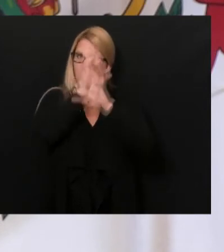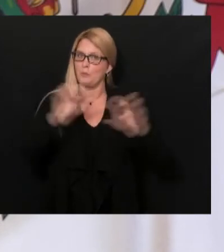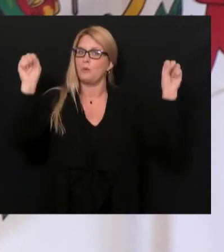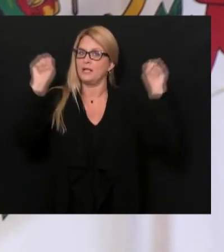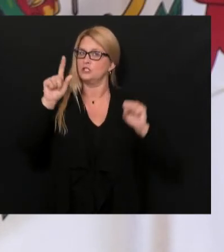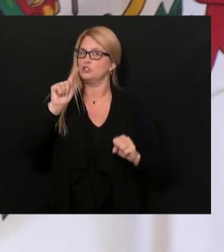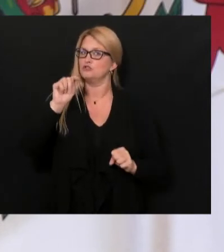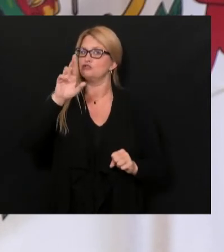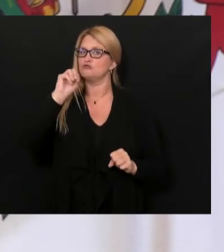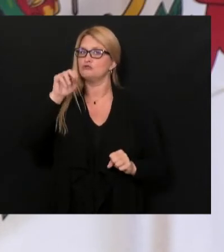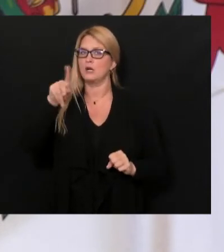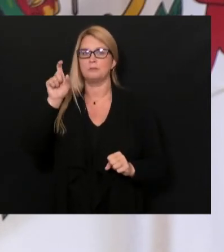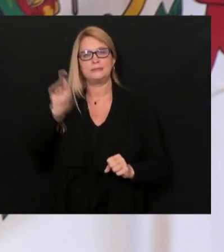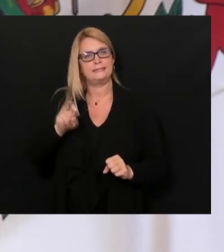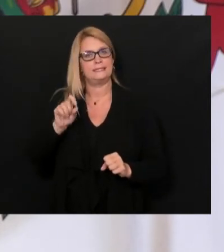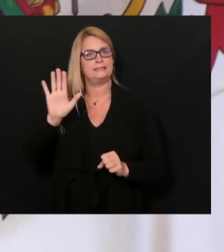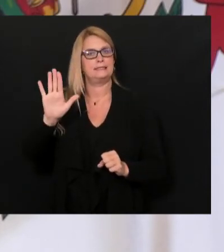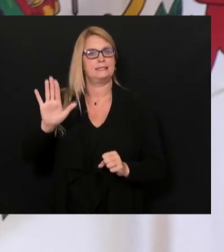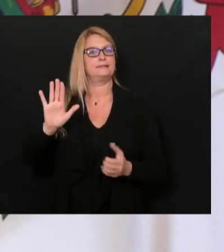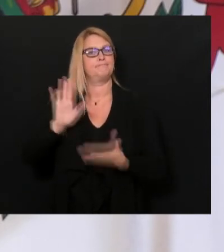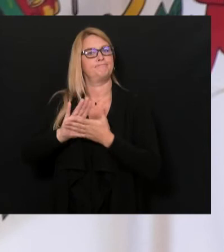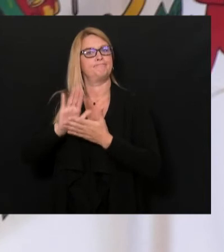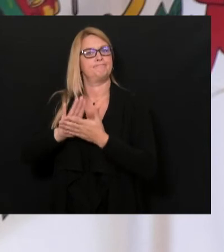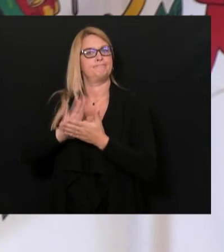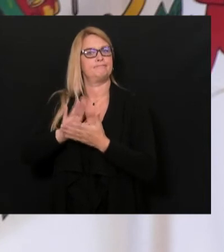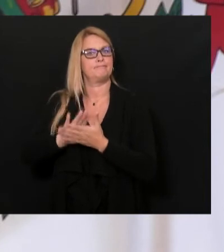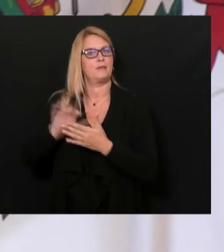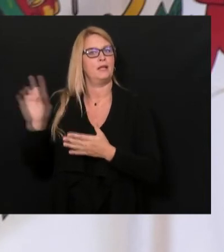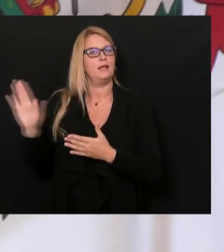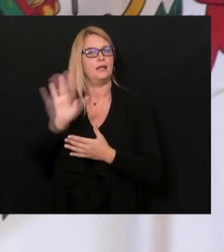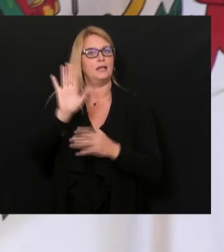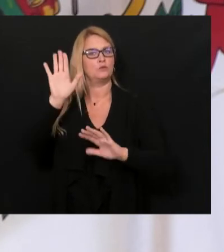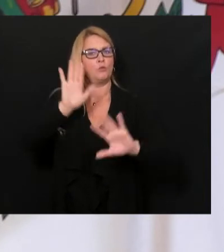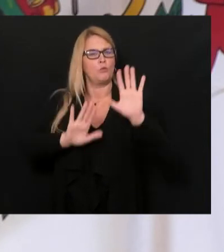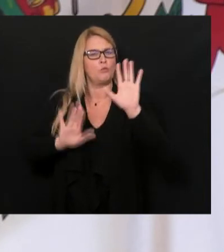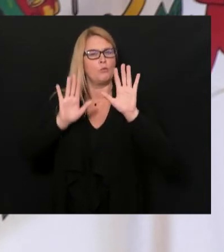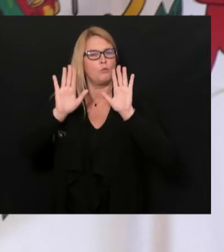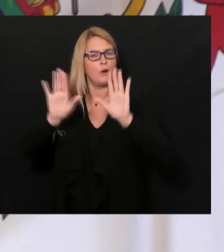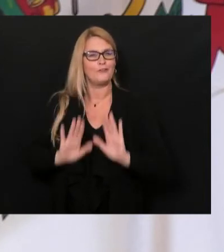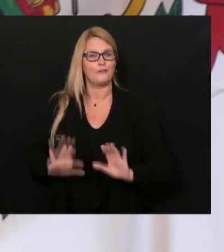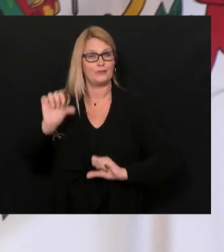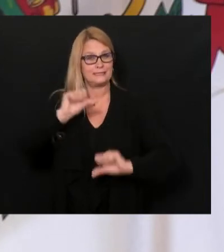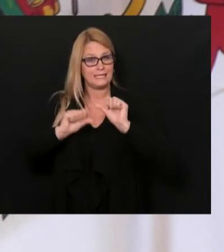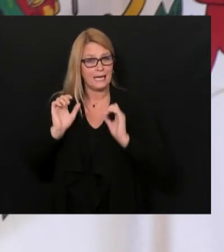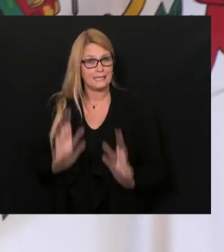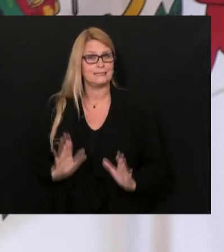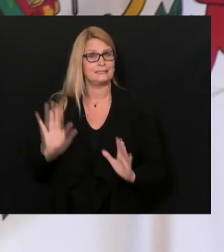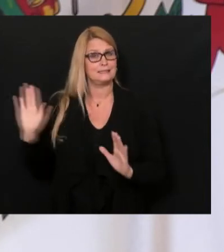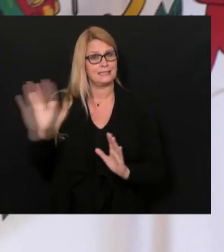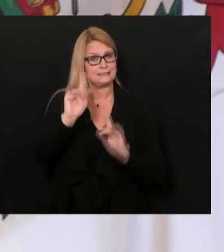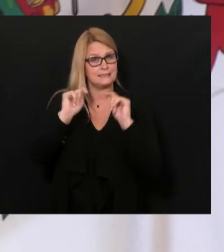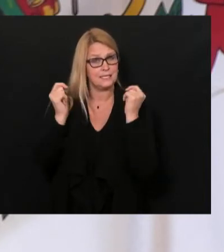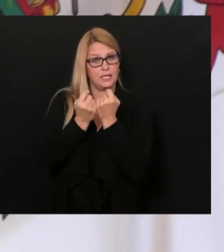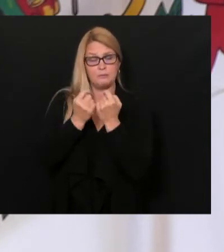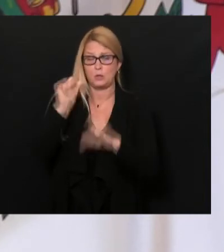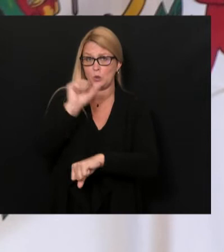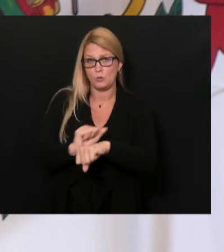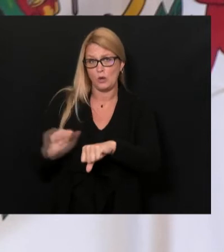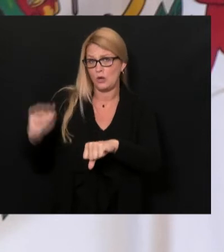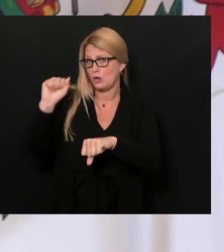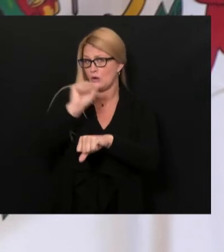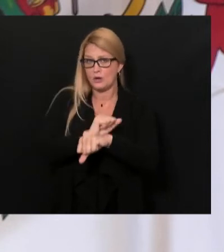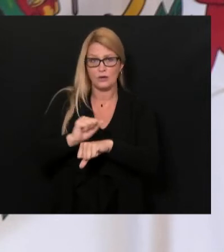deserves a lot of credit. A lot of really, really wonderful scientists and people that have just worked their tails off to be able to